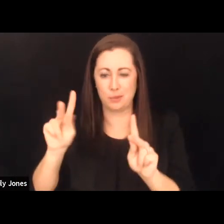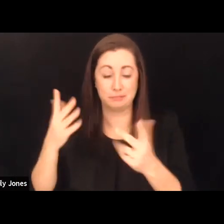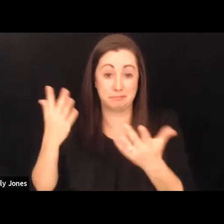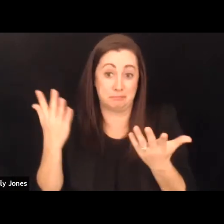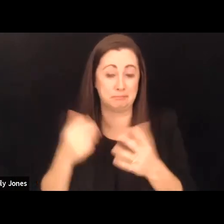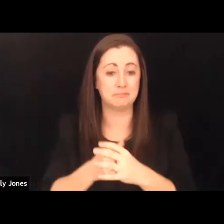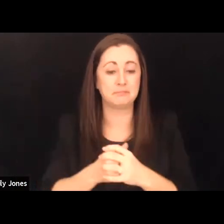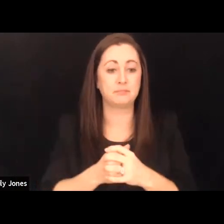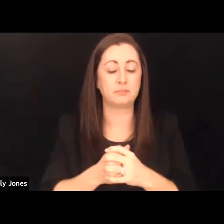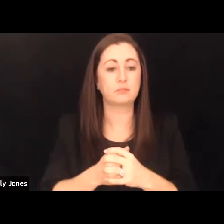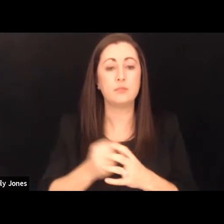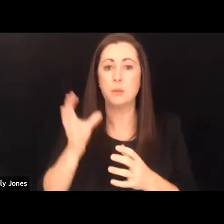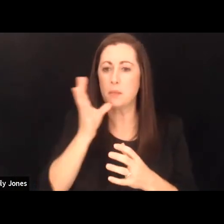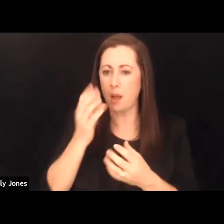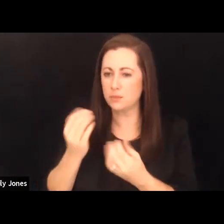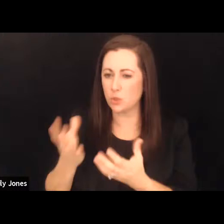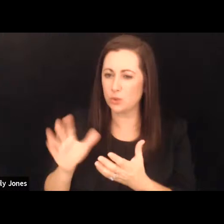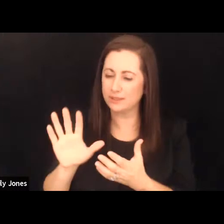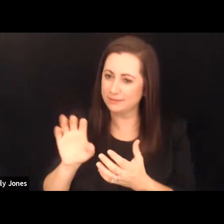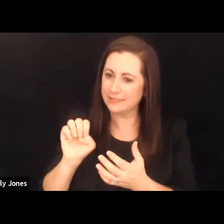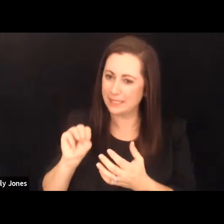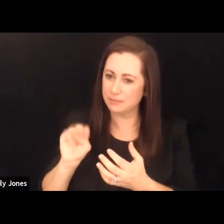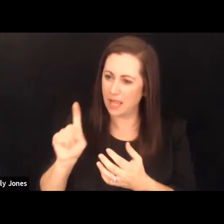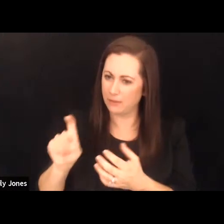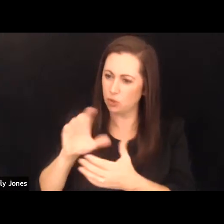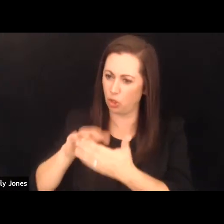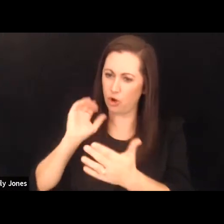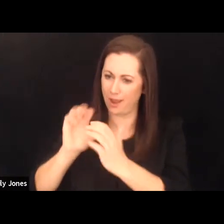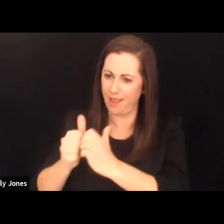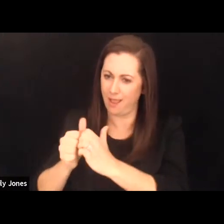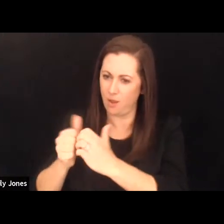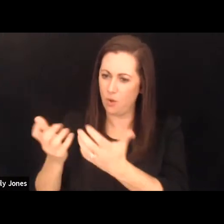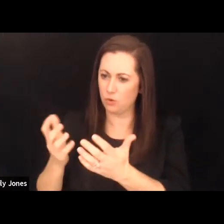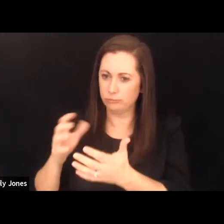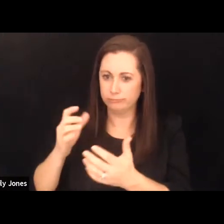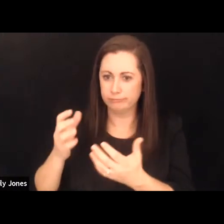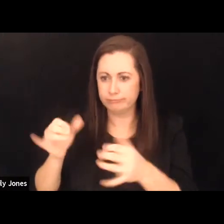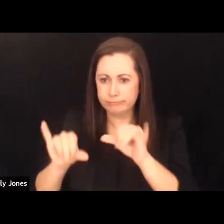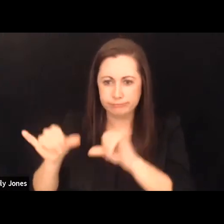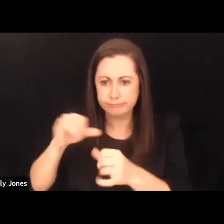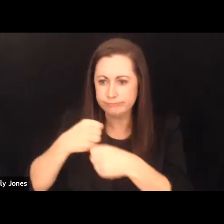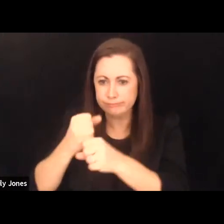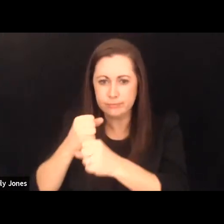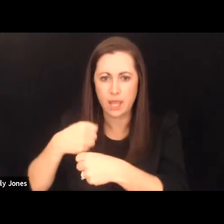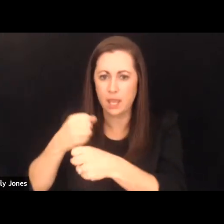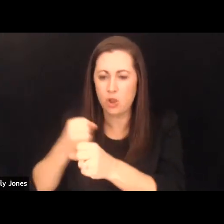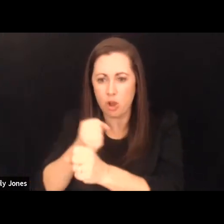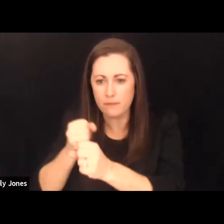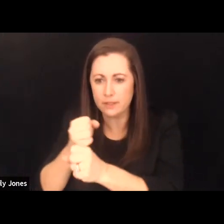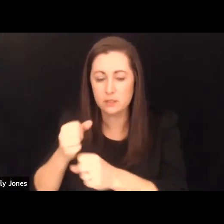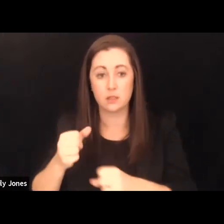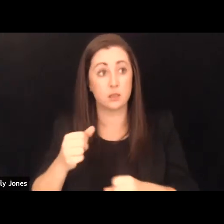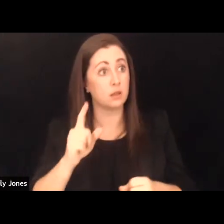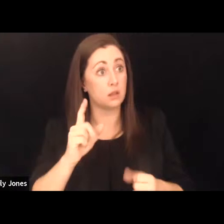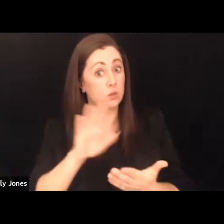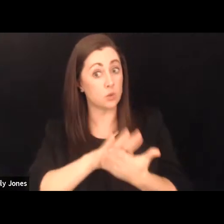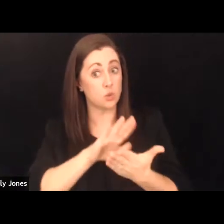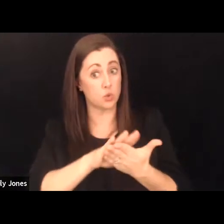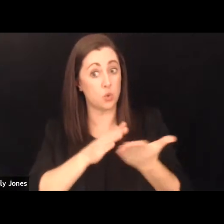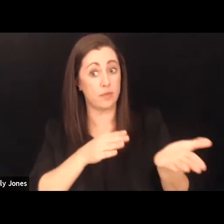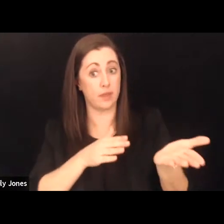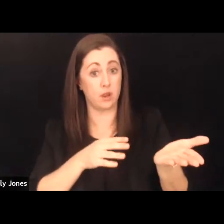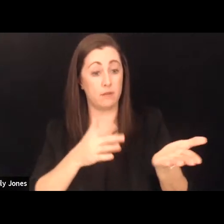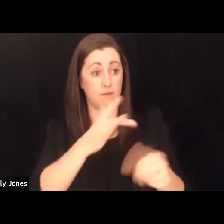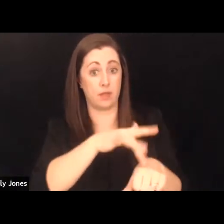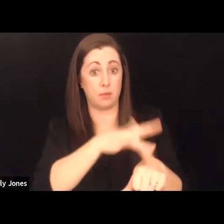Furthermore, she said, well, Em, you know, you have to learn how to do that. And Em said, well, there's a school that teaches that. Sure enough, they found there's a barista